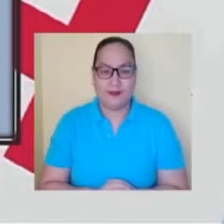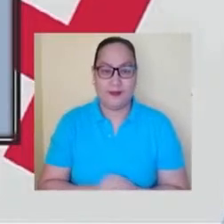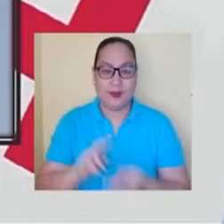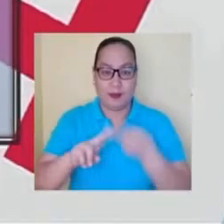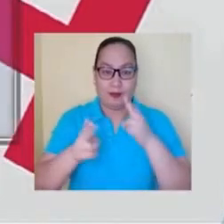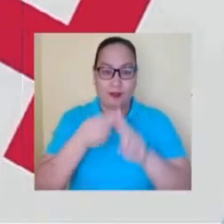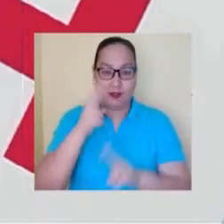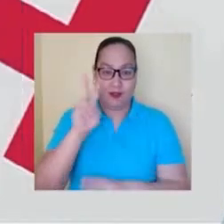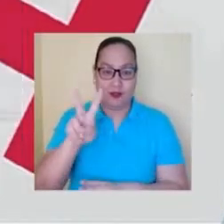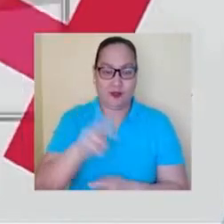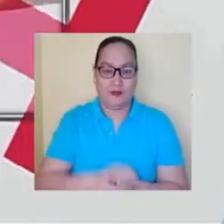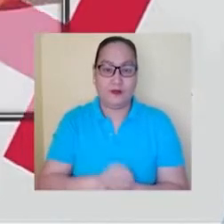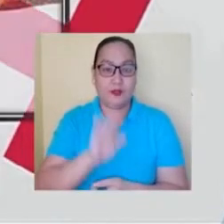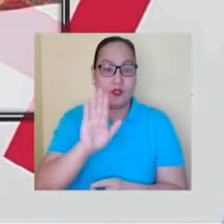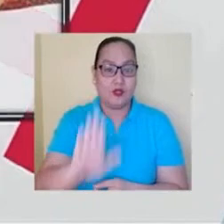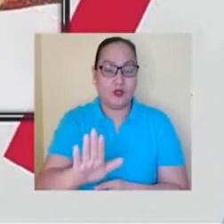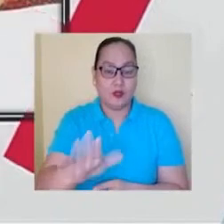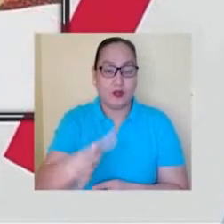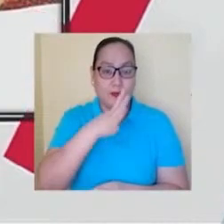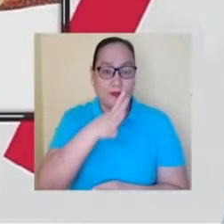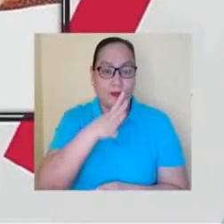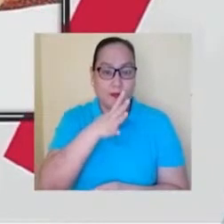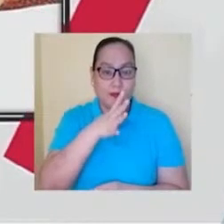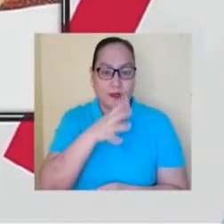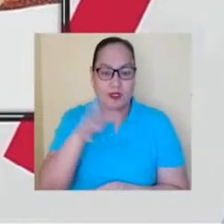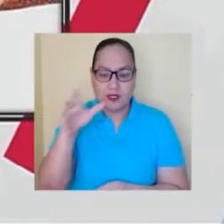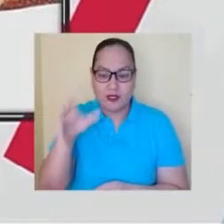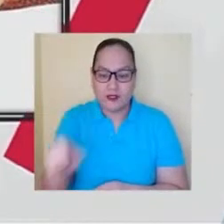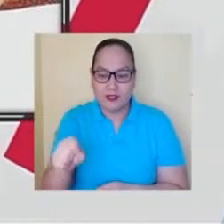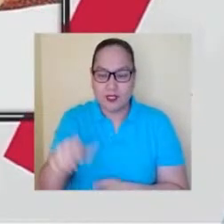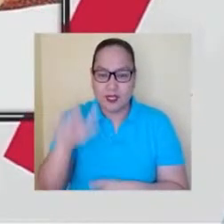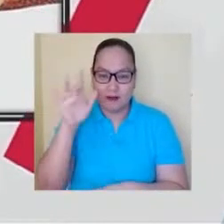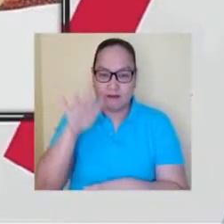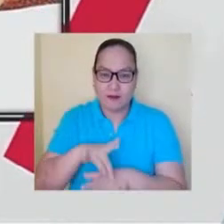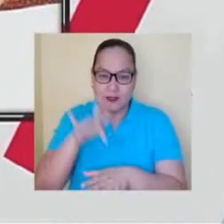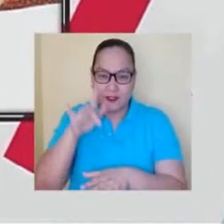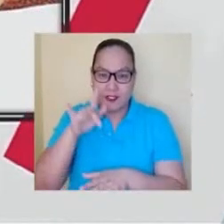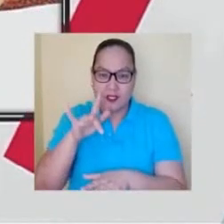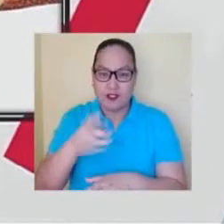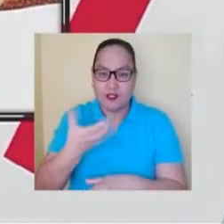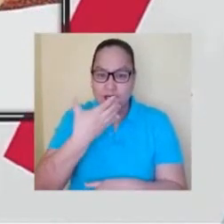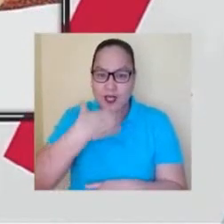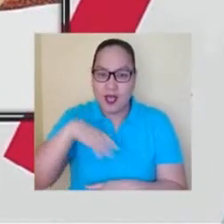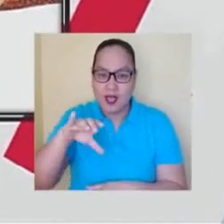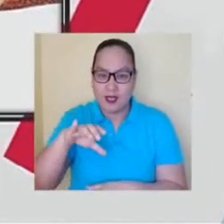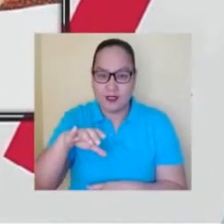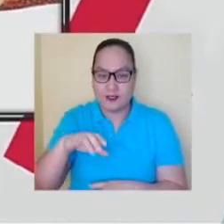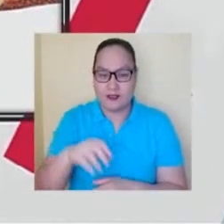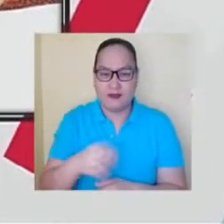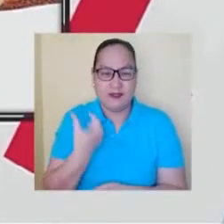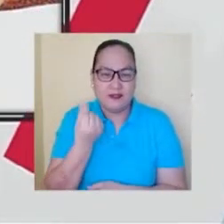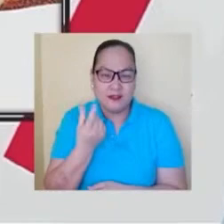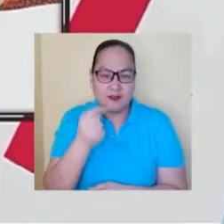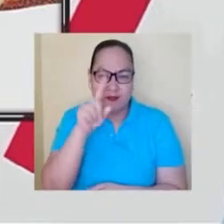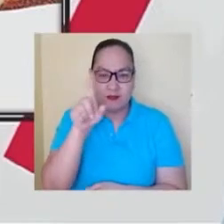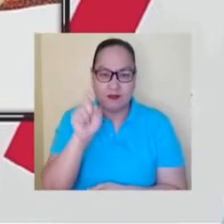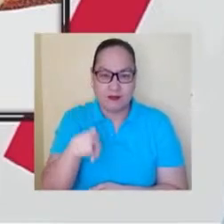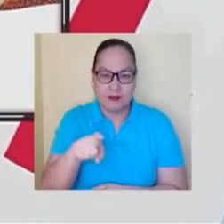2. Your mother accidentally touches a hot pot. What will he do?